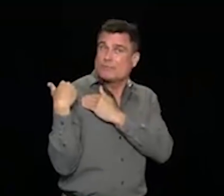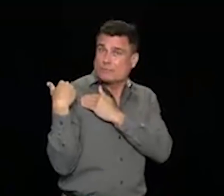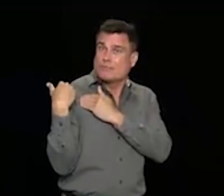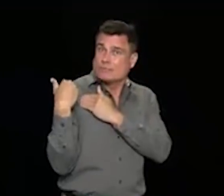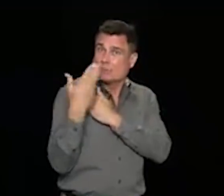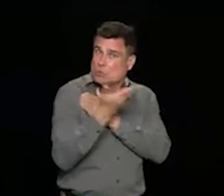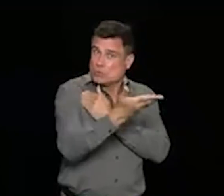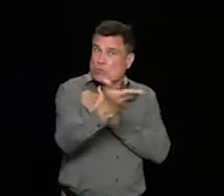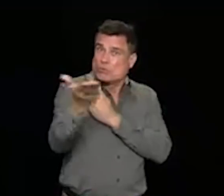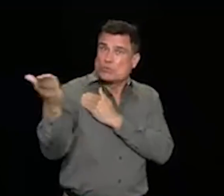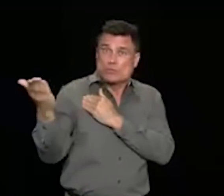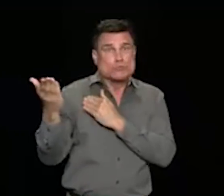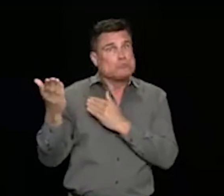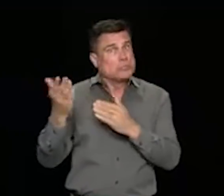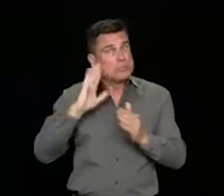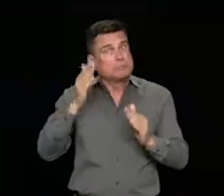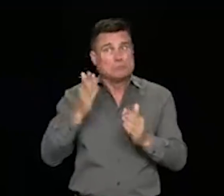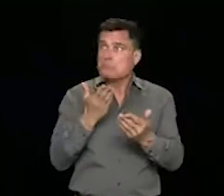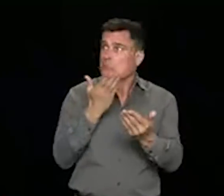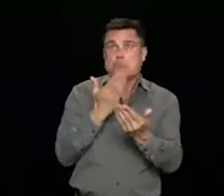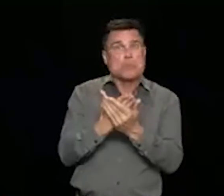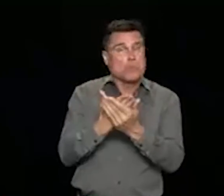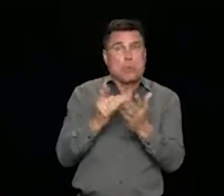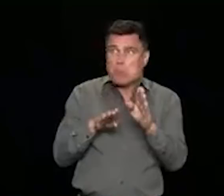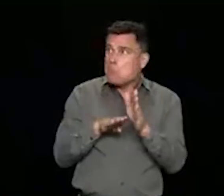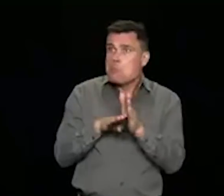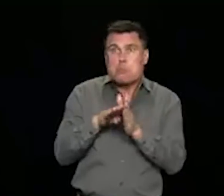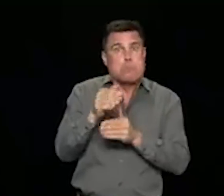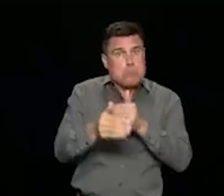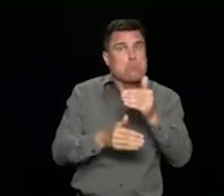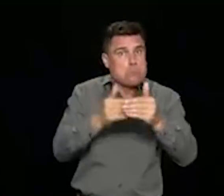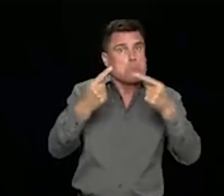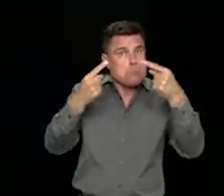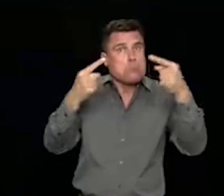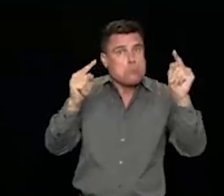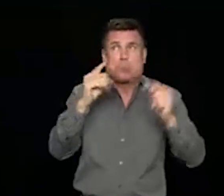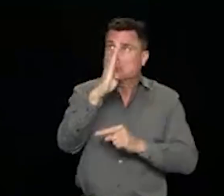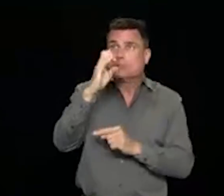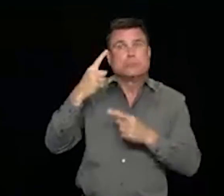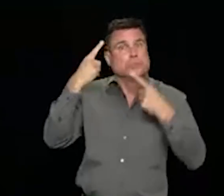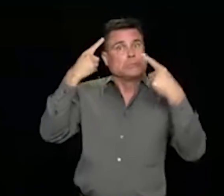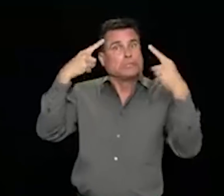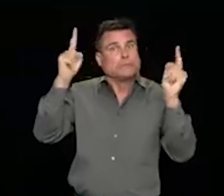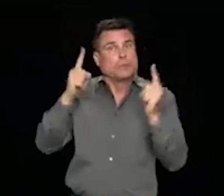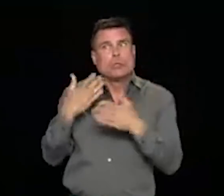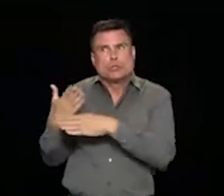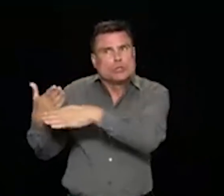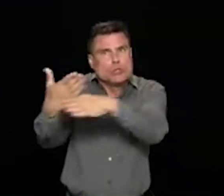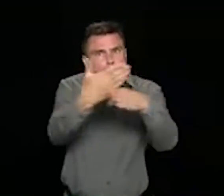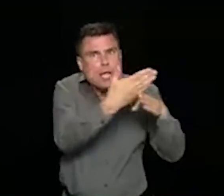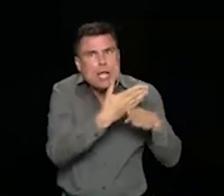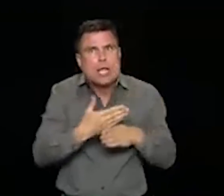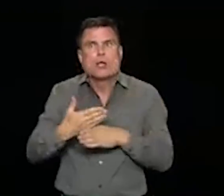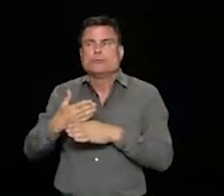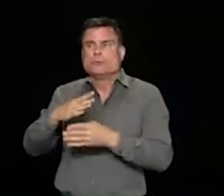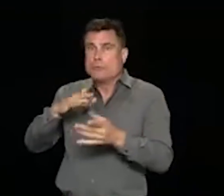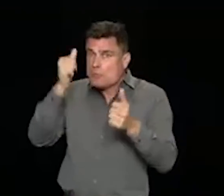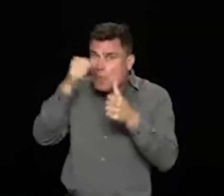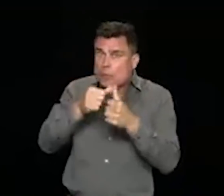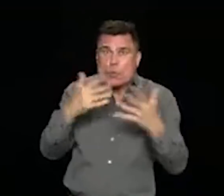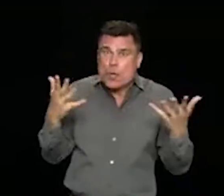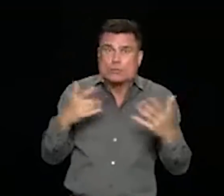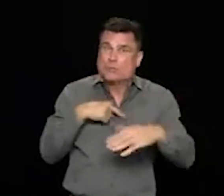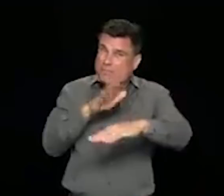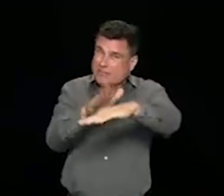in BC, and it relies on our ongoing shared commitment and effort. Remember what I've been saying, the bigger spaces and